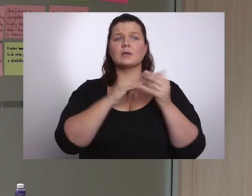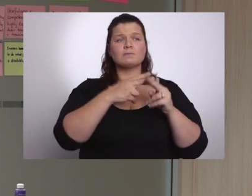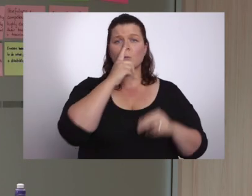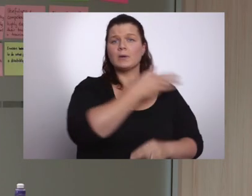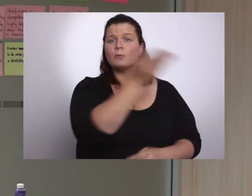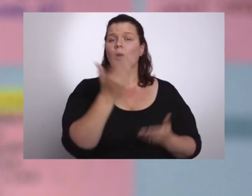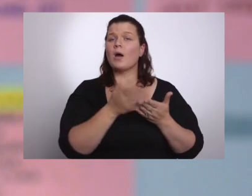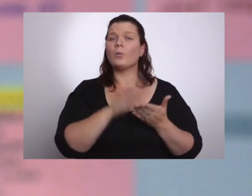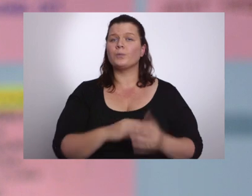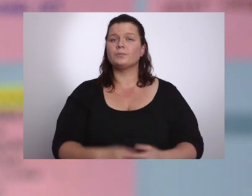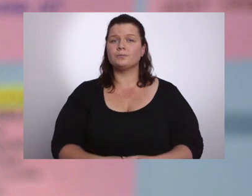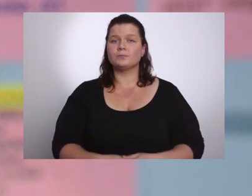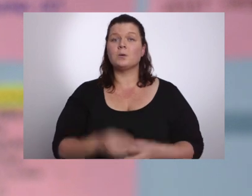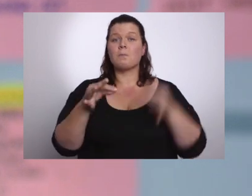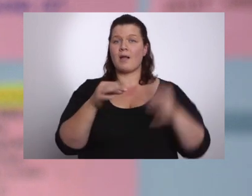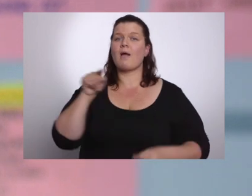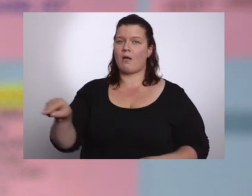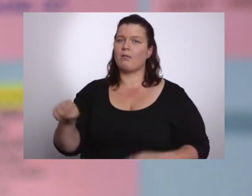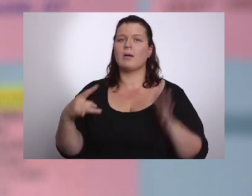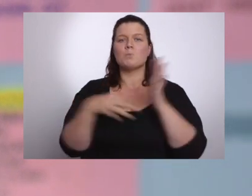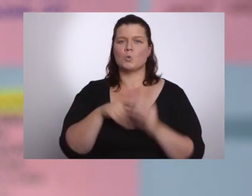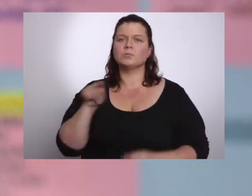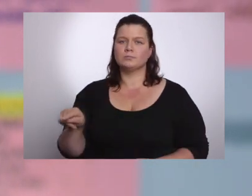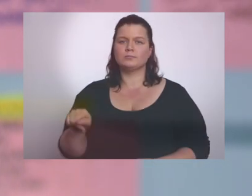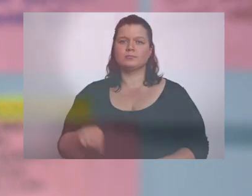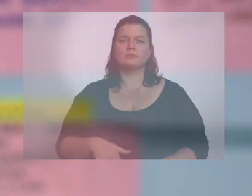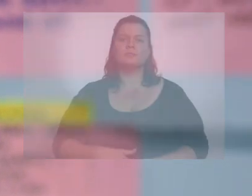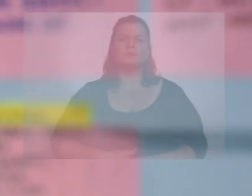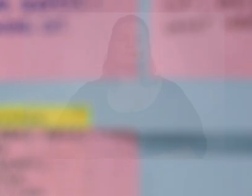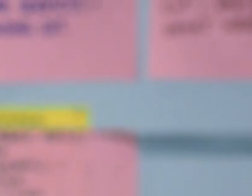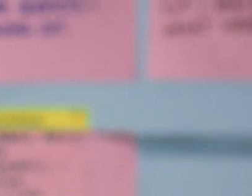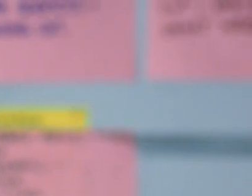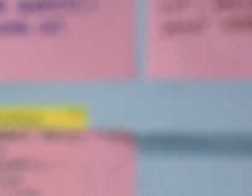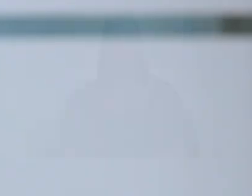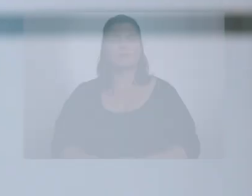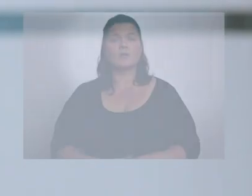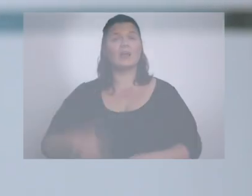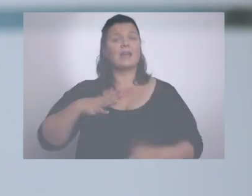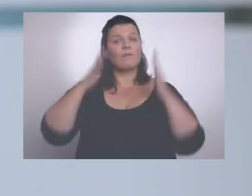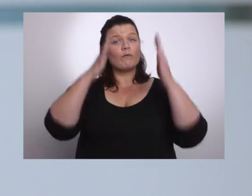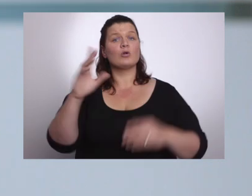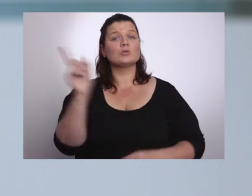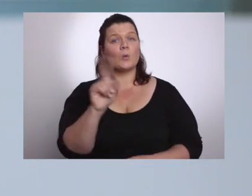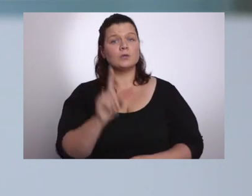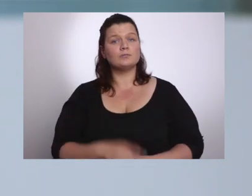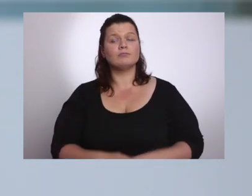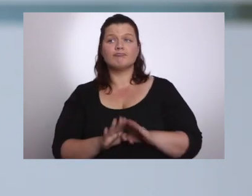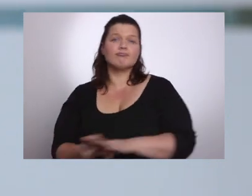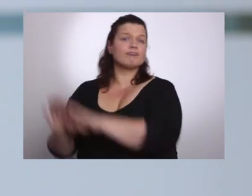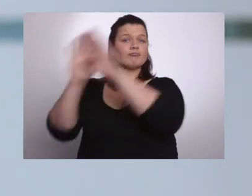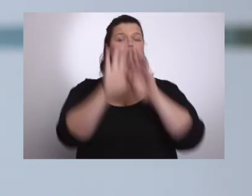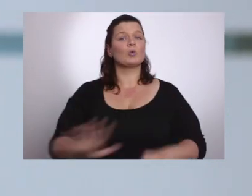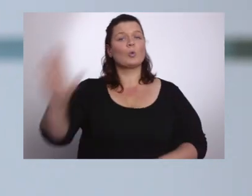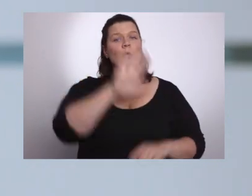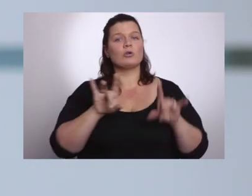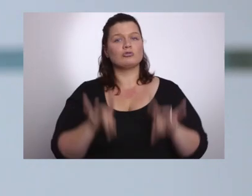planner is paramount to the success of the scheme for the individual. Liliana. The main focus needs to be consistency,